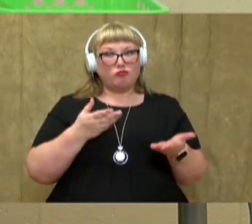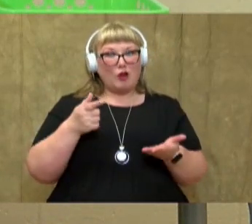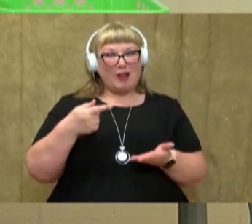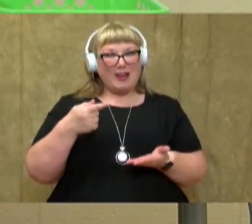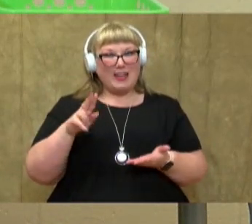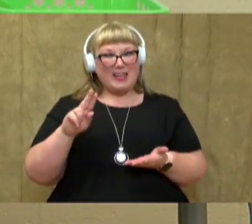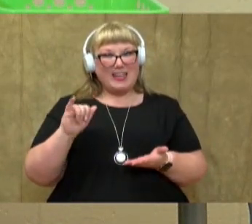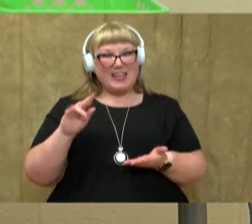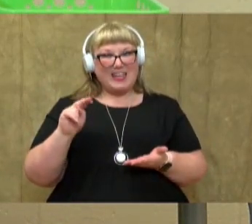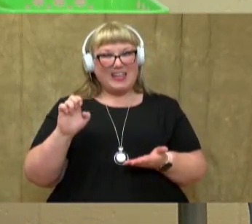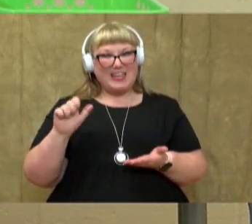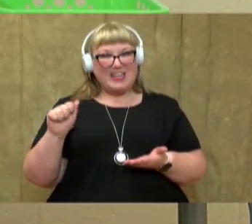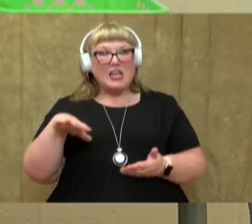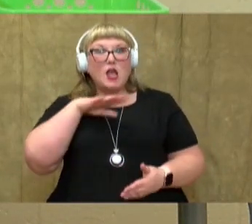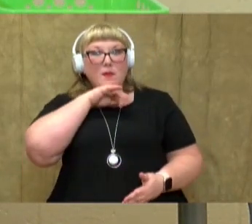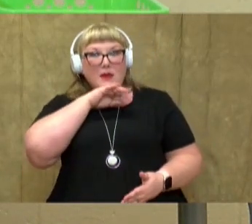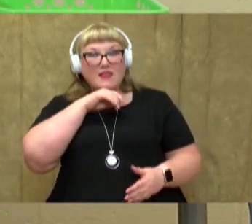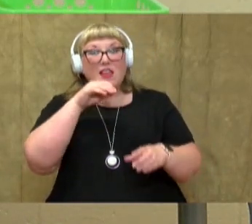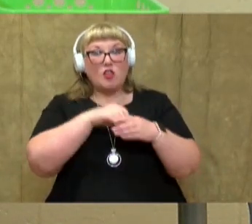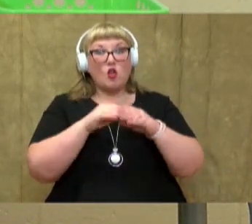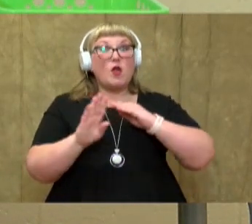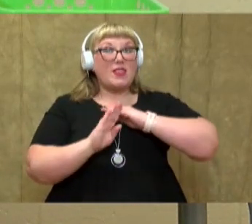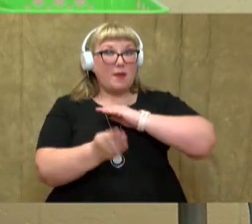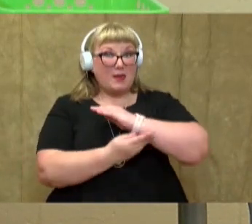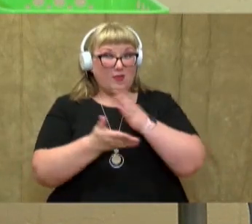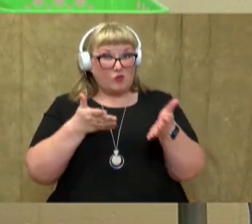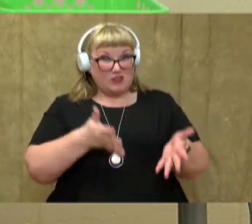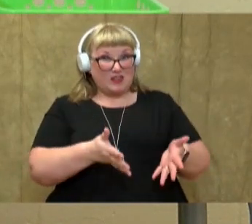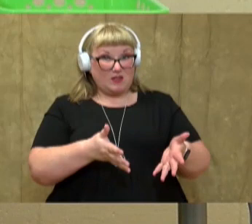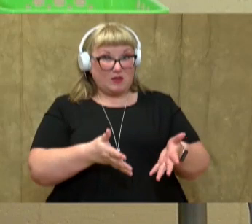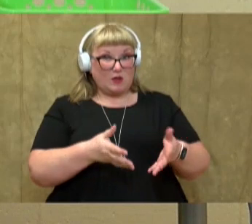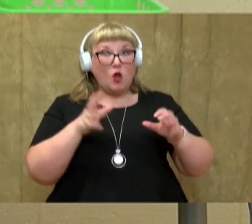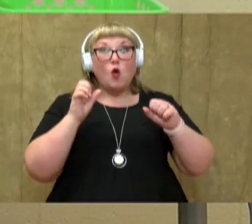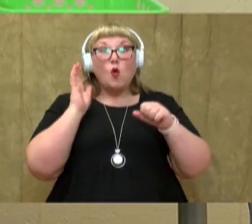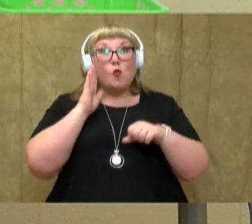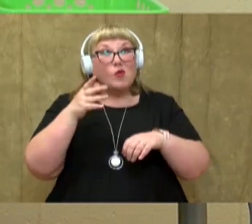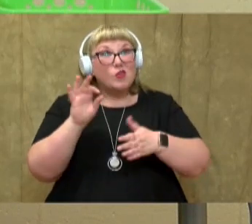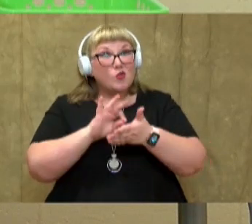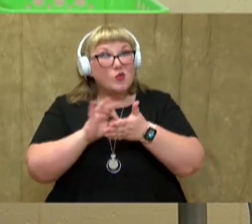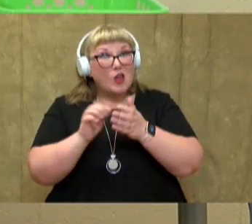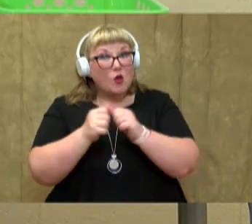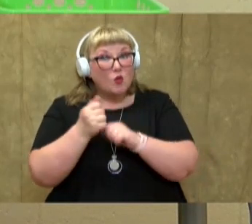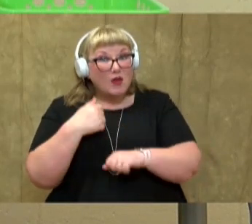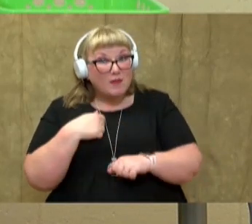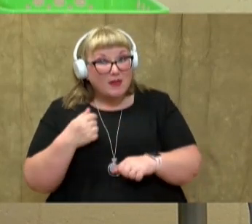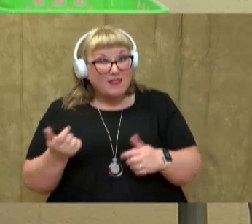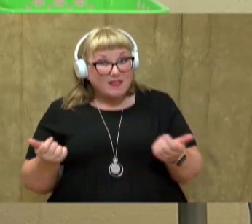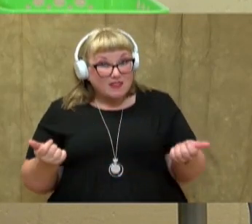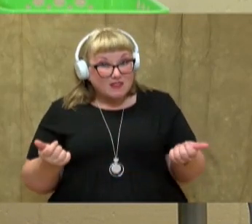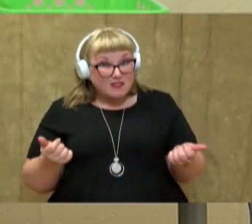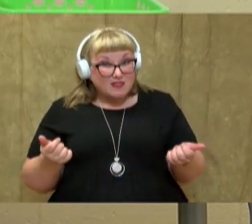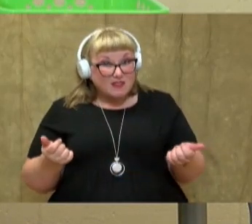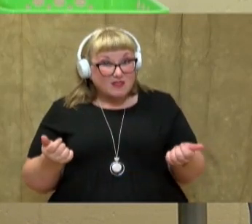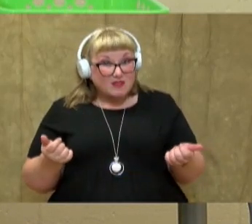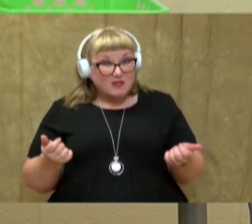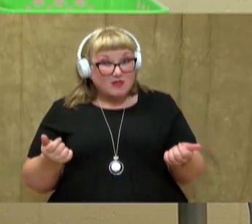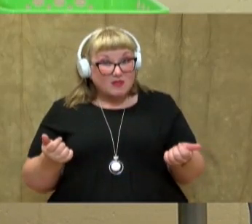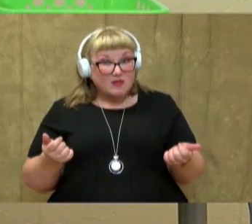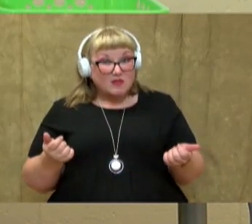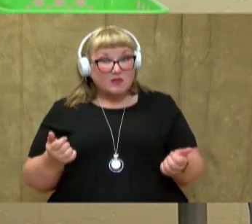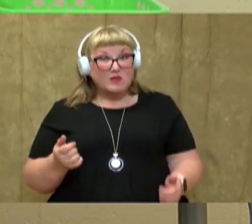along with me, and they are in this basket cage. So will you count with me how many guinea pigs we have in our basket?